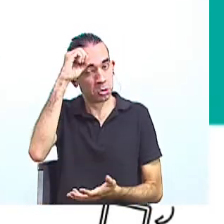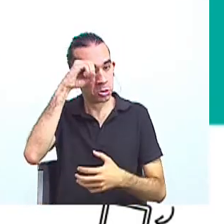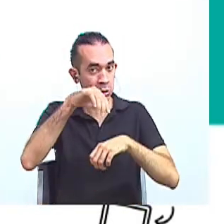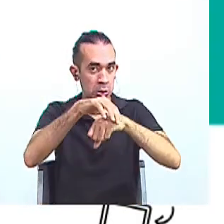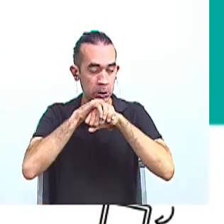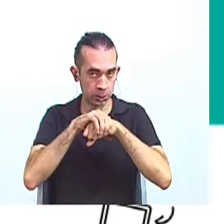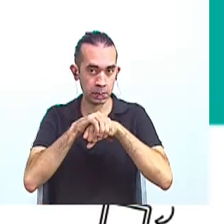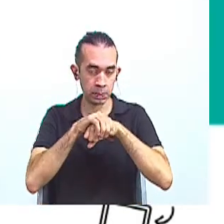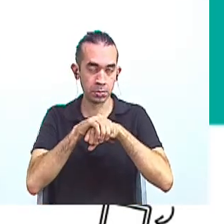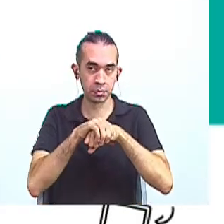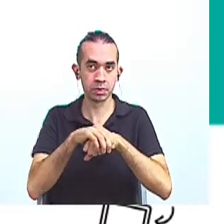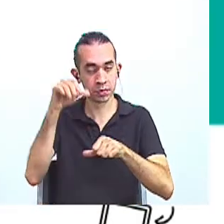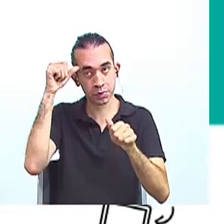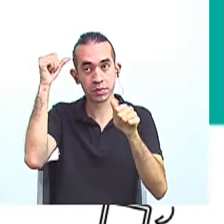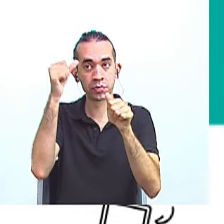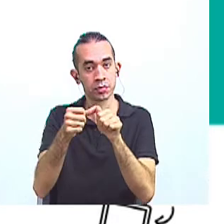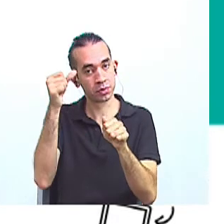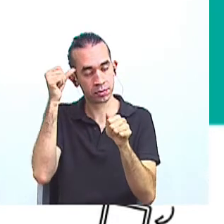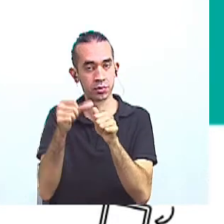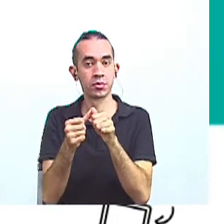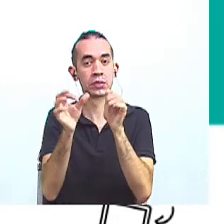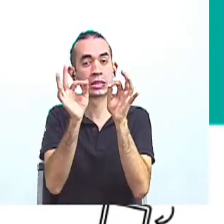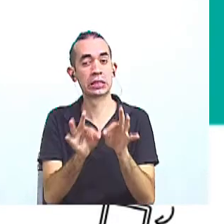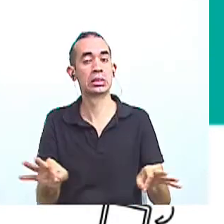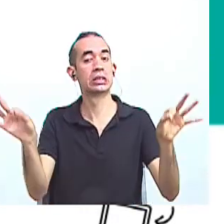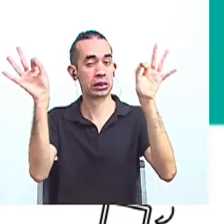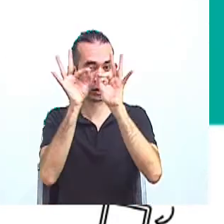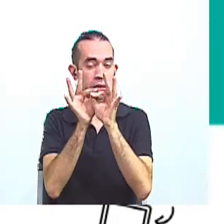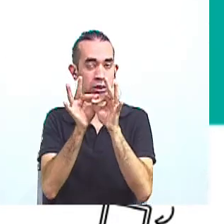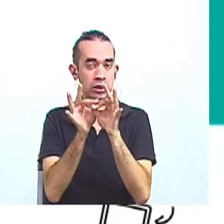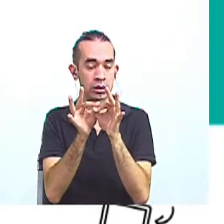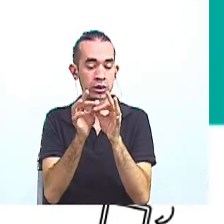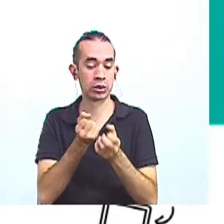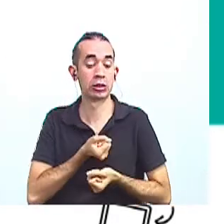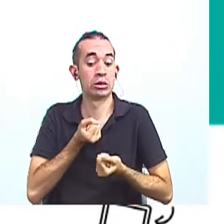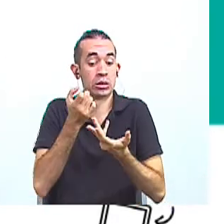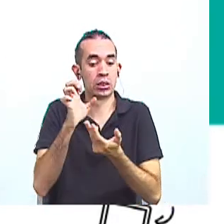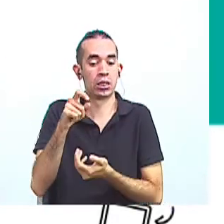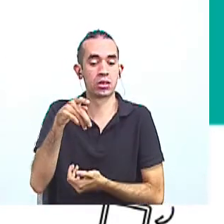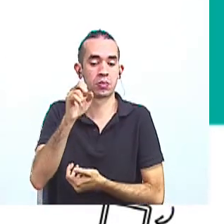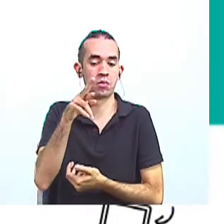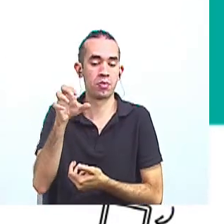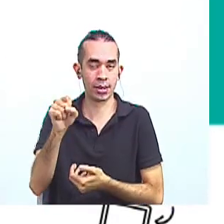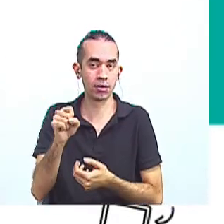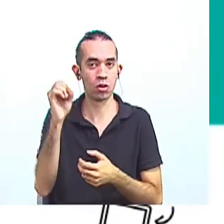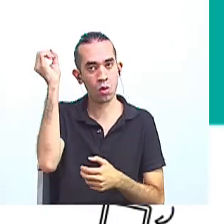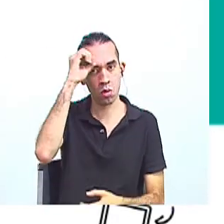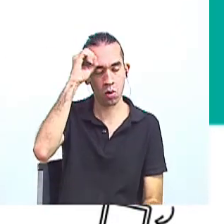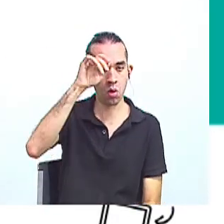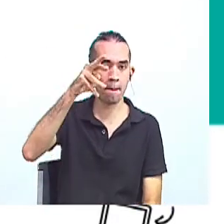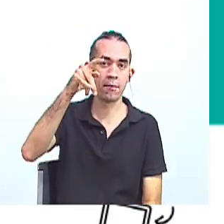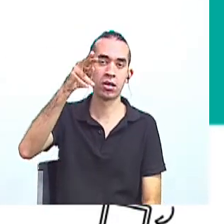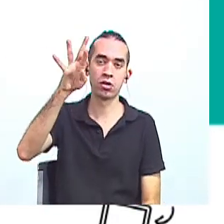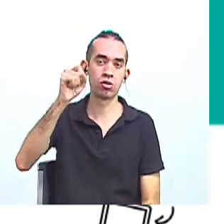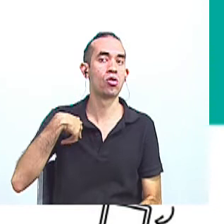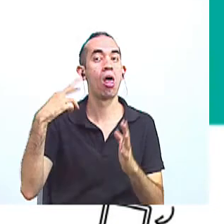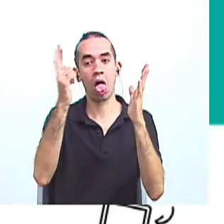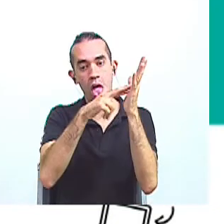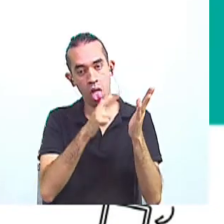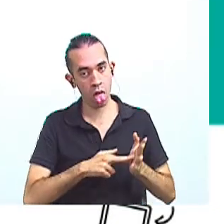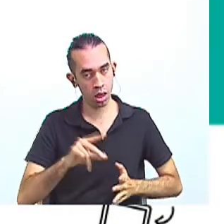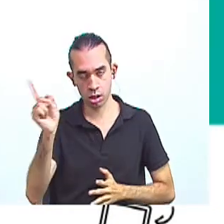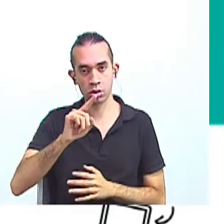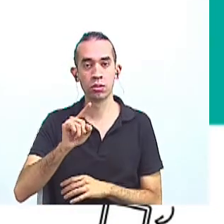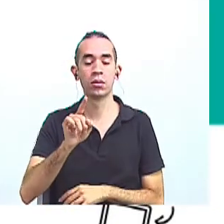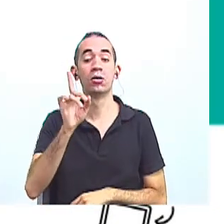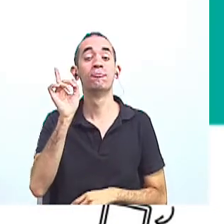right? Remember, very important when we want to express opinions. I am not going to repeat all the phrases, but one